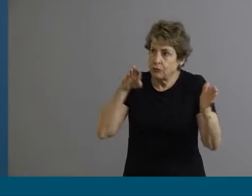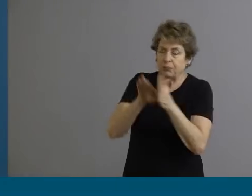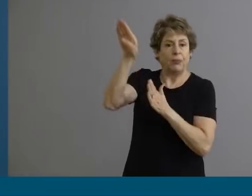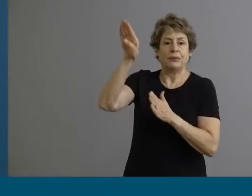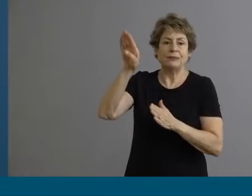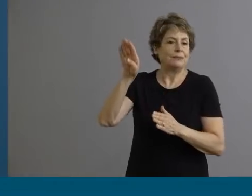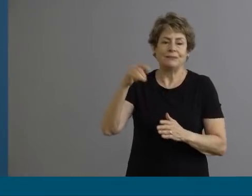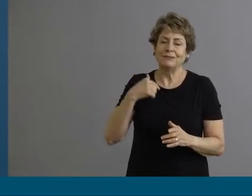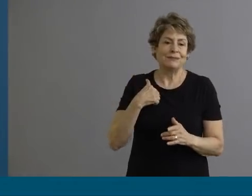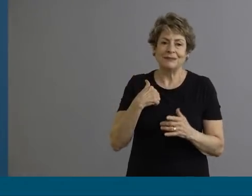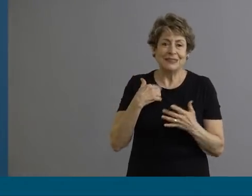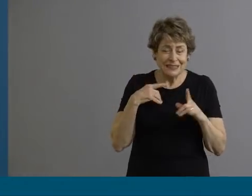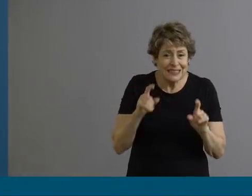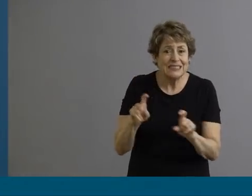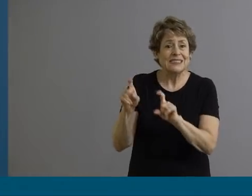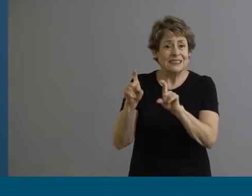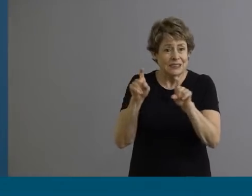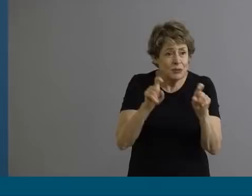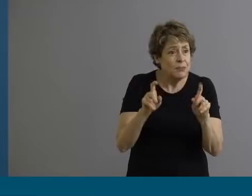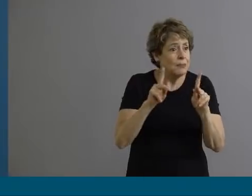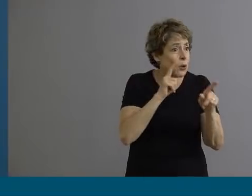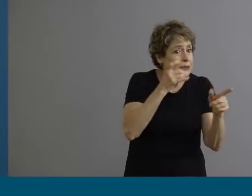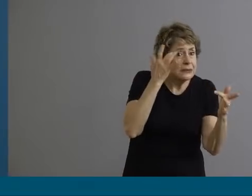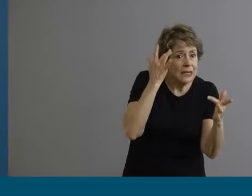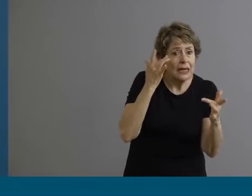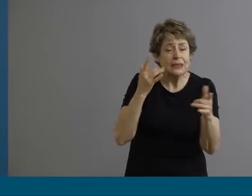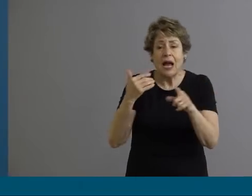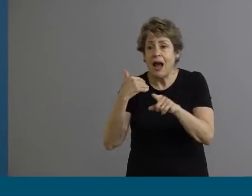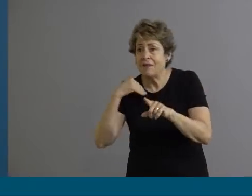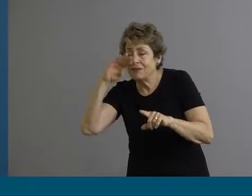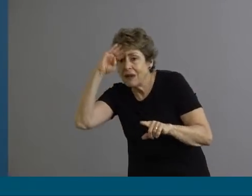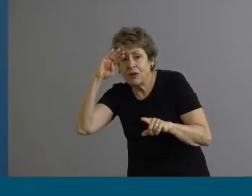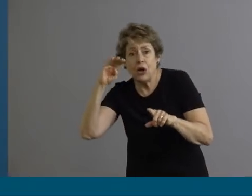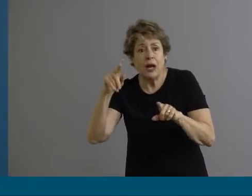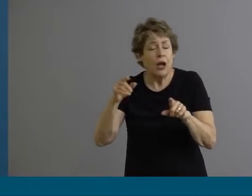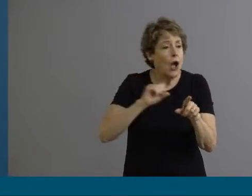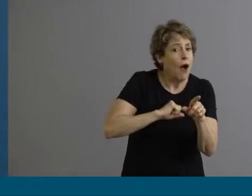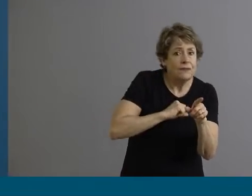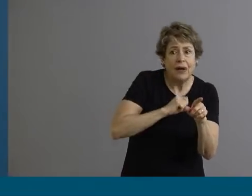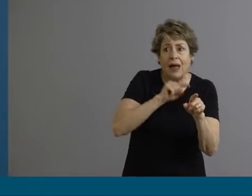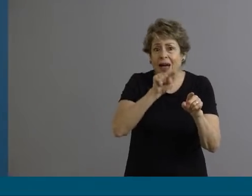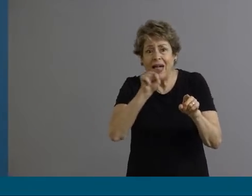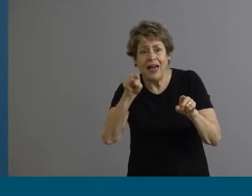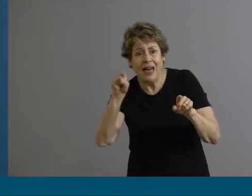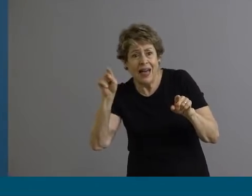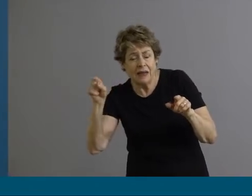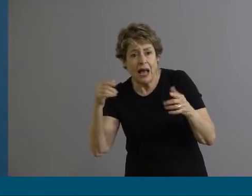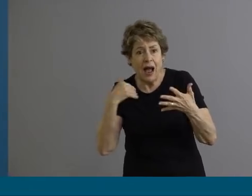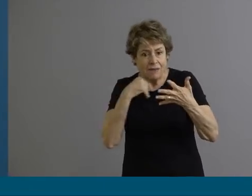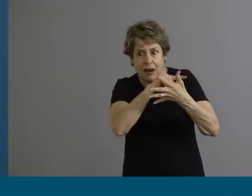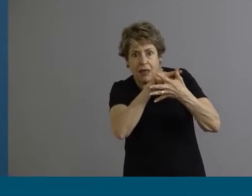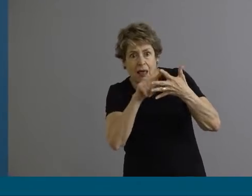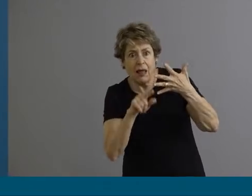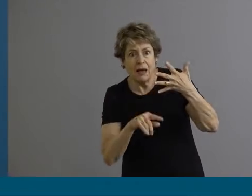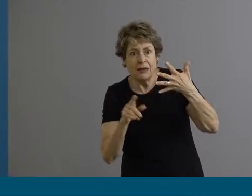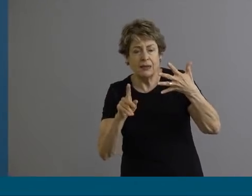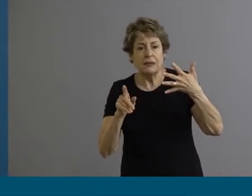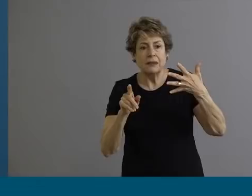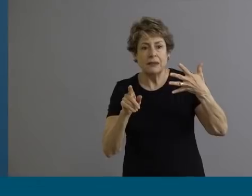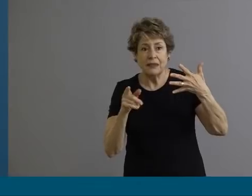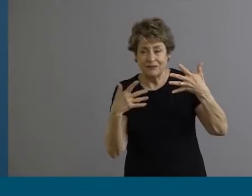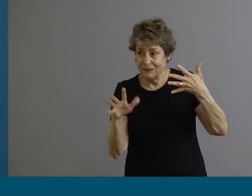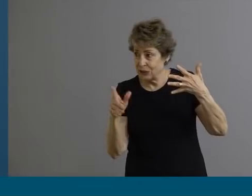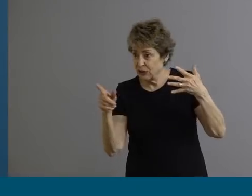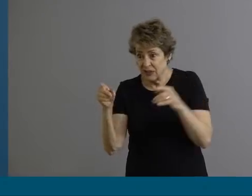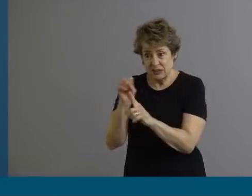sick, symptomatic, and people that have been exposed to COVID-19. So we expect